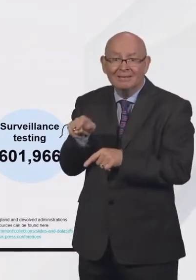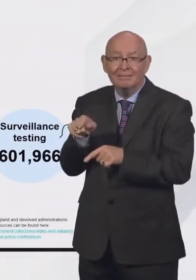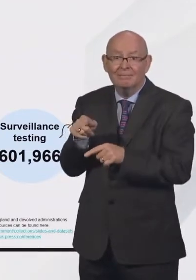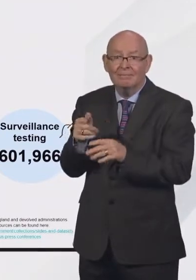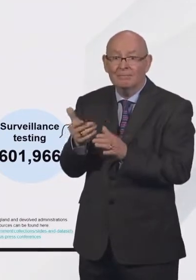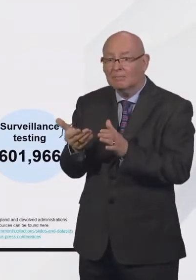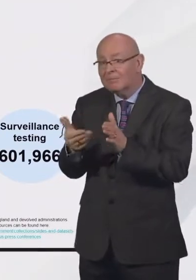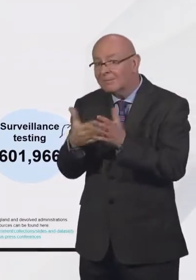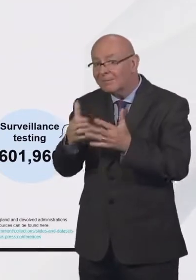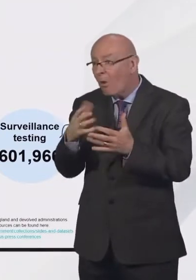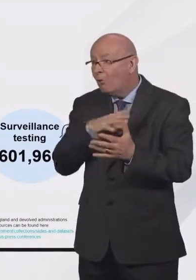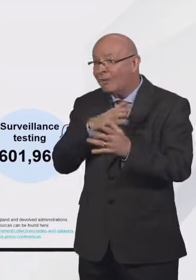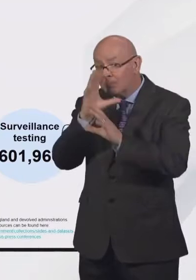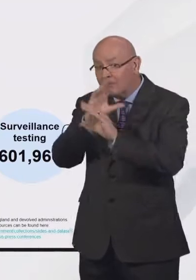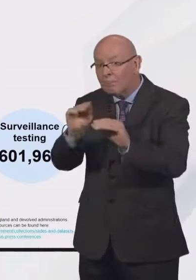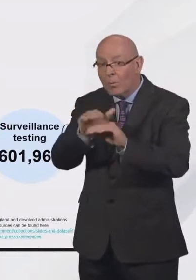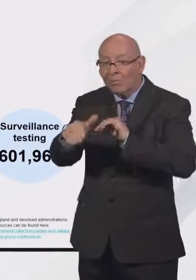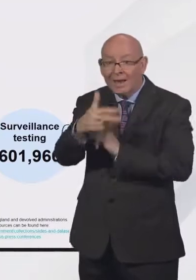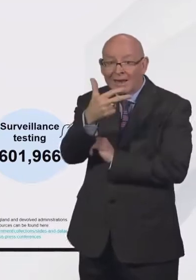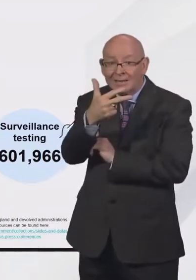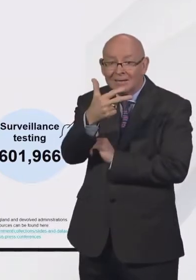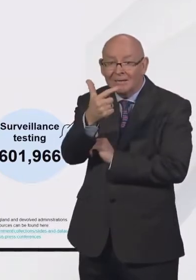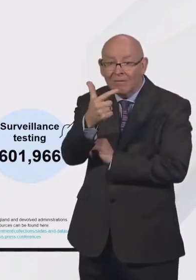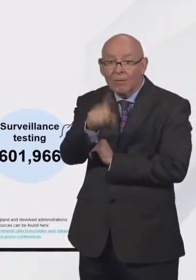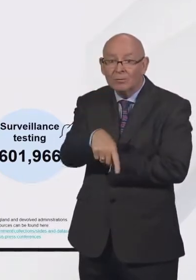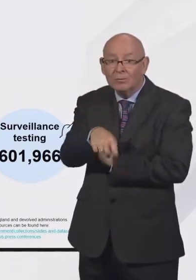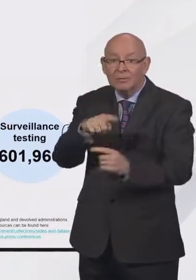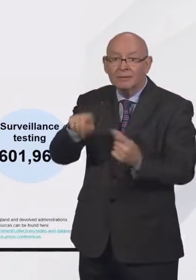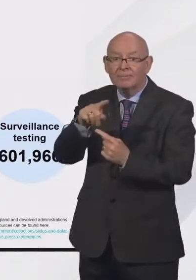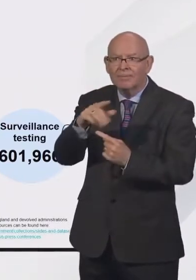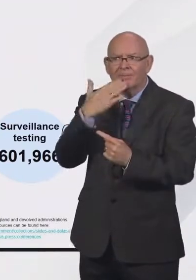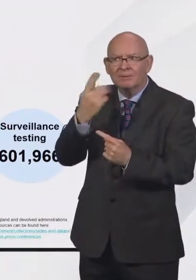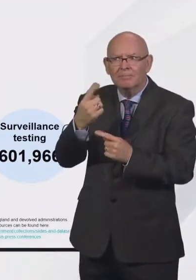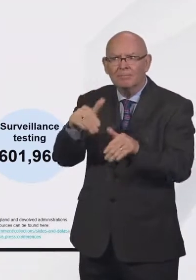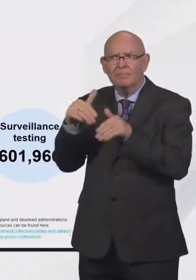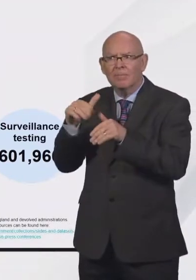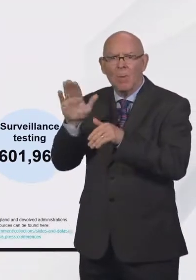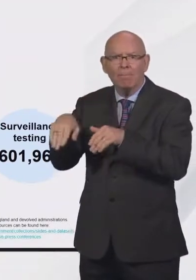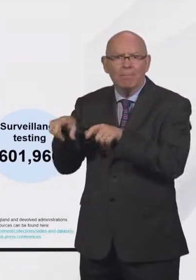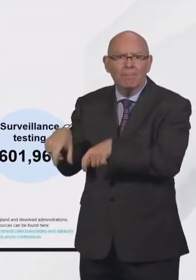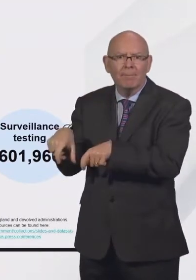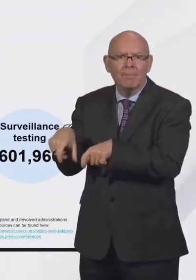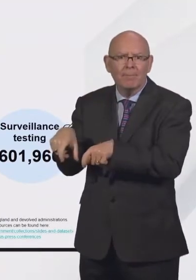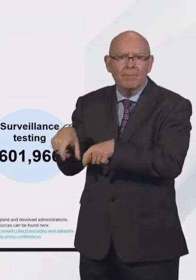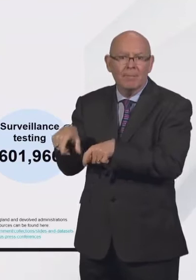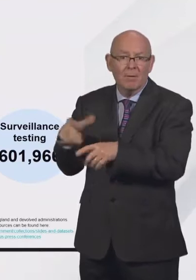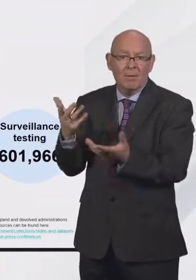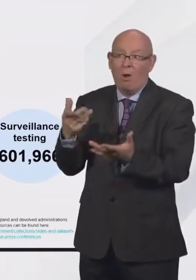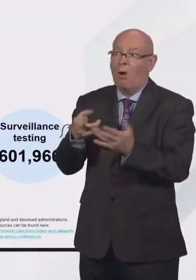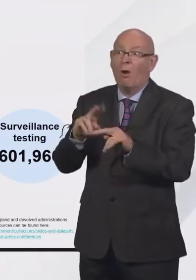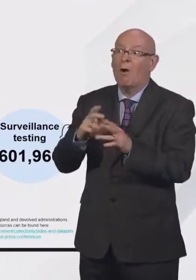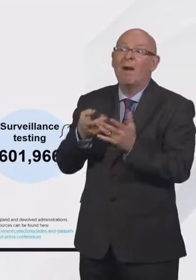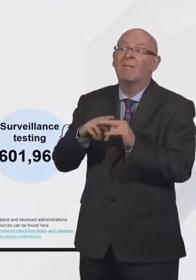have contracted with over 175 new suppliers able to deliver PPE at the scale and the pace the